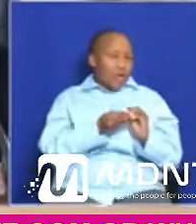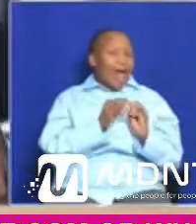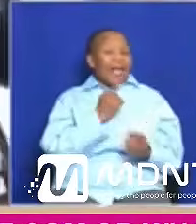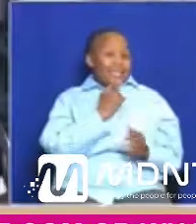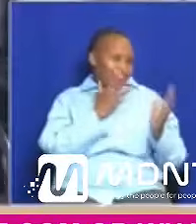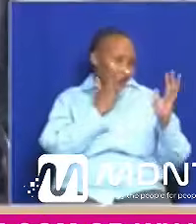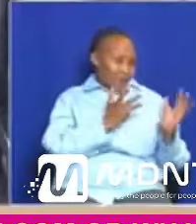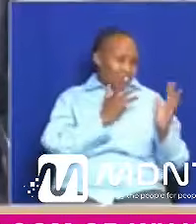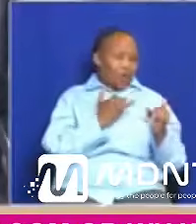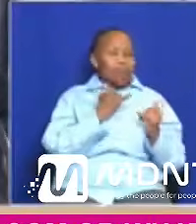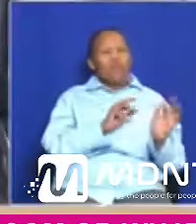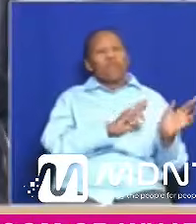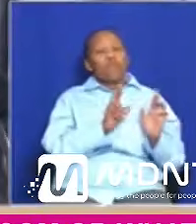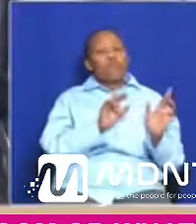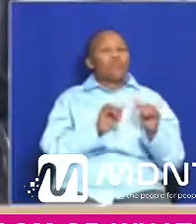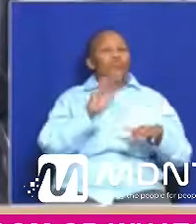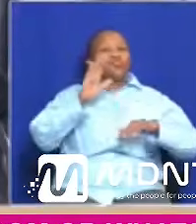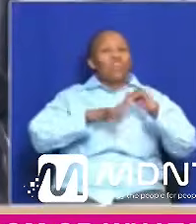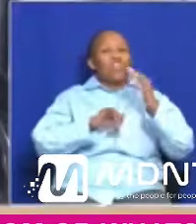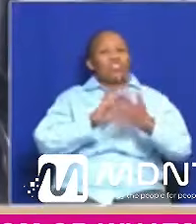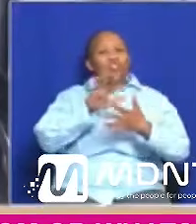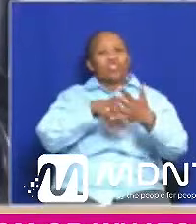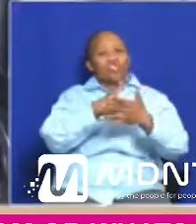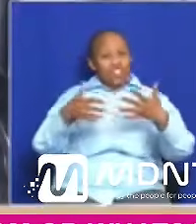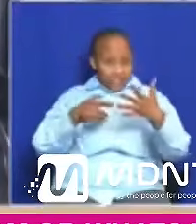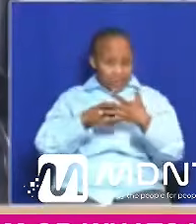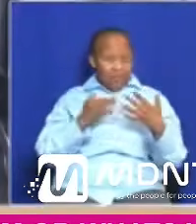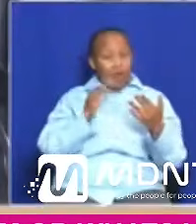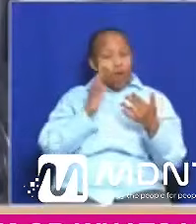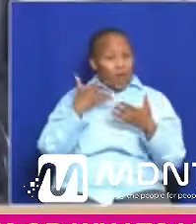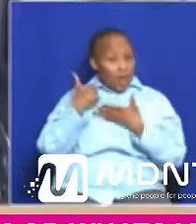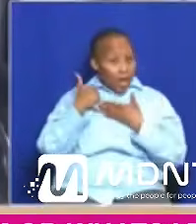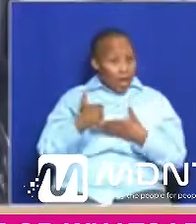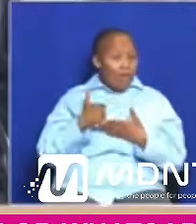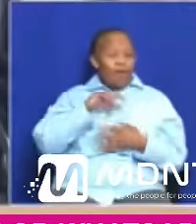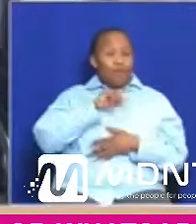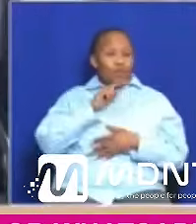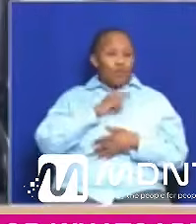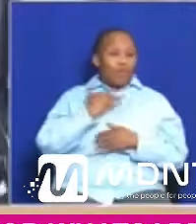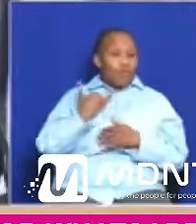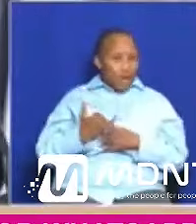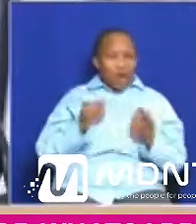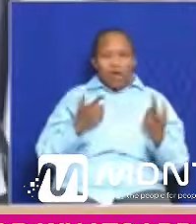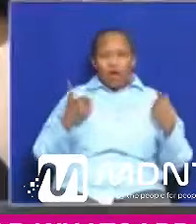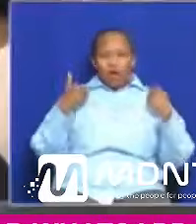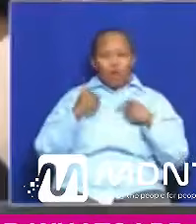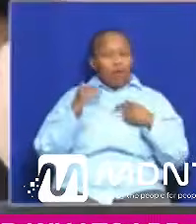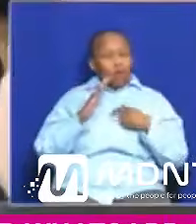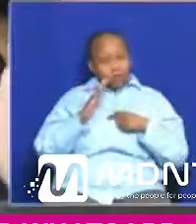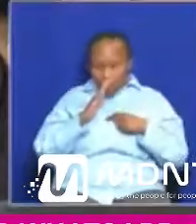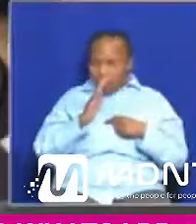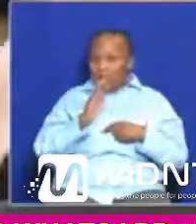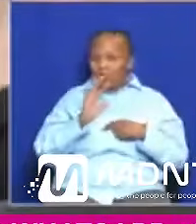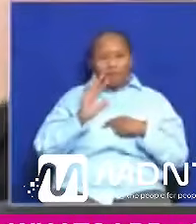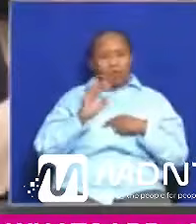charge sheet was in a bid to assist so that Yes. we do not unduly stray and be confronted with these Yes. responses. Then